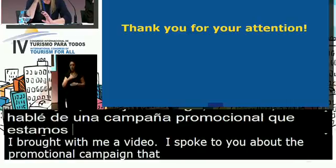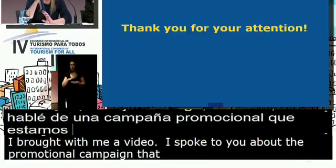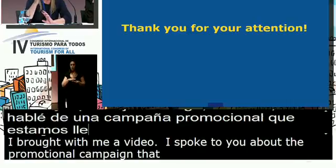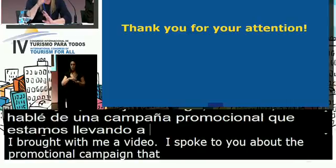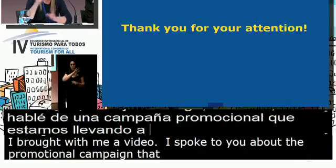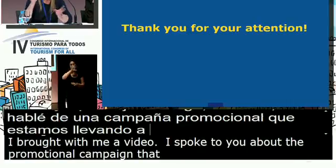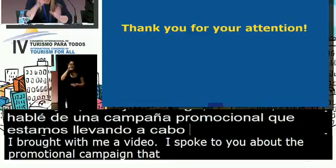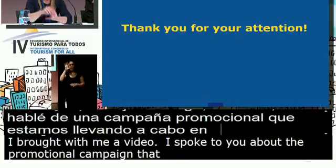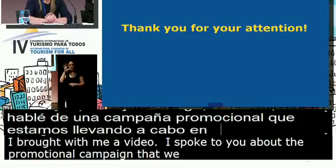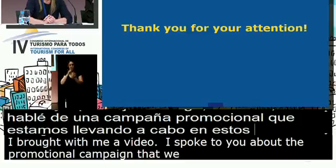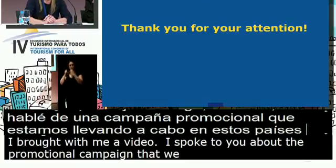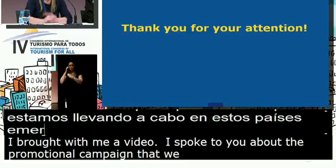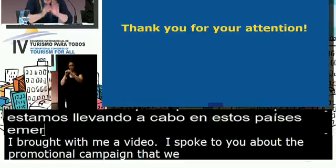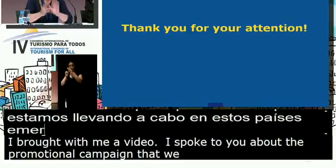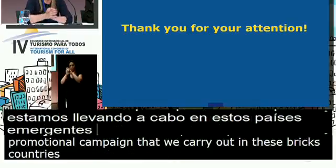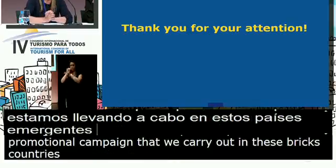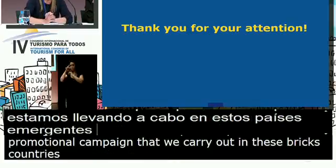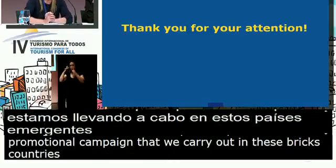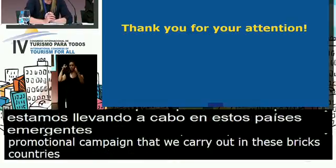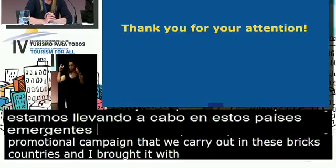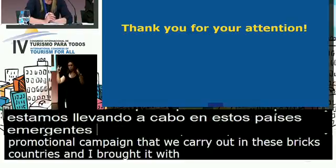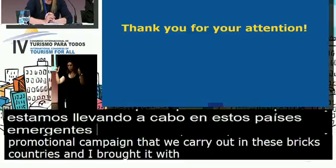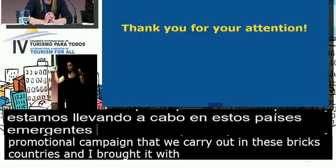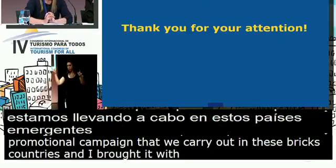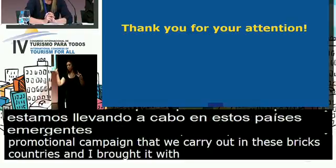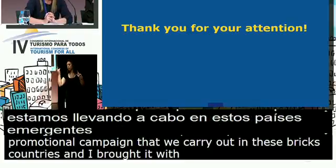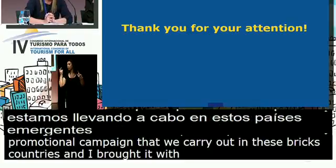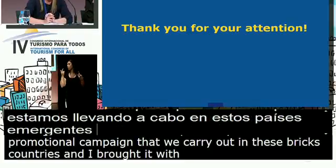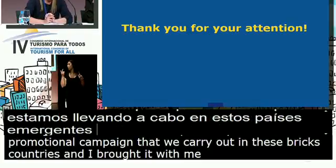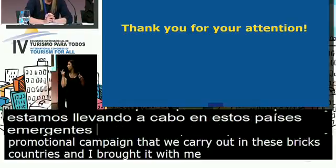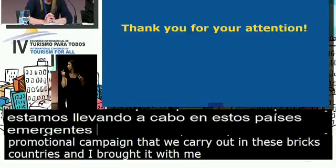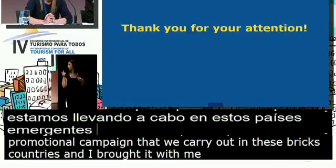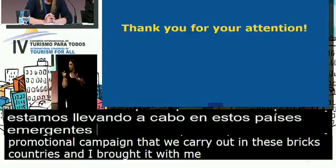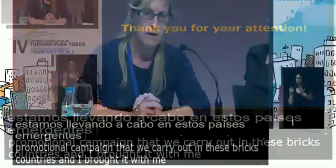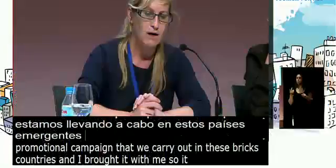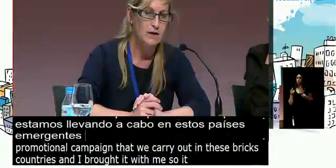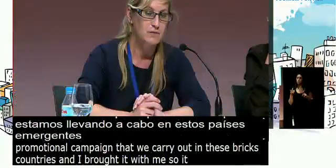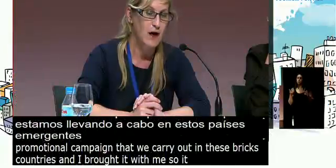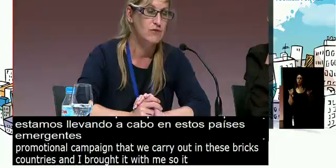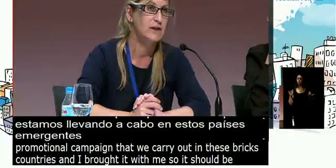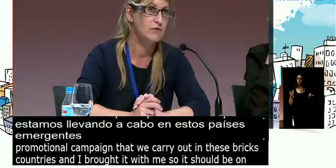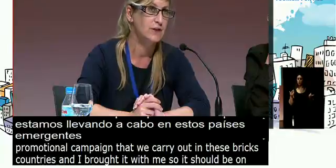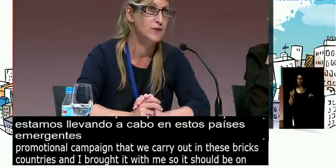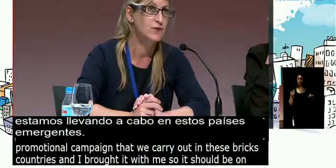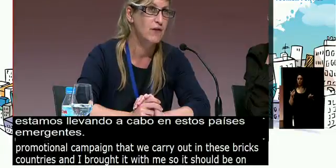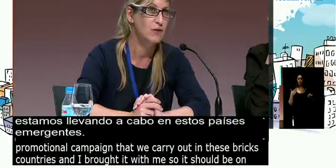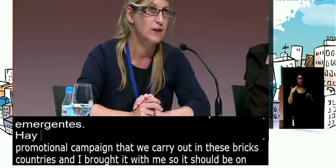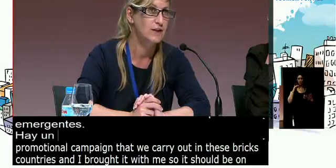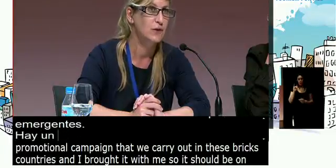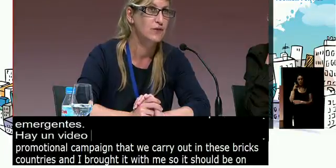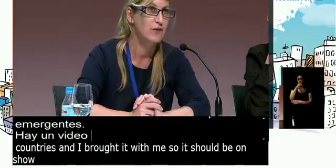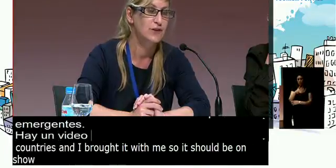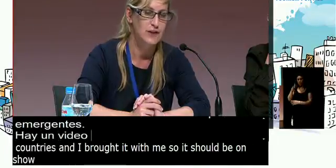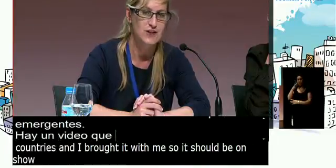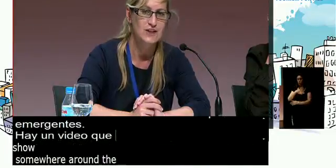brought it with me, so it should be on show somewhere around the premises here. I really invite you to have a look at